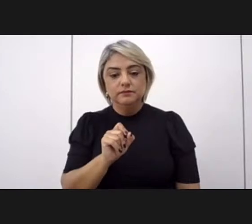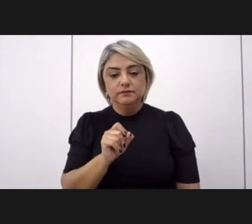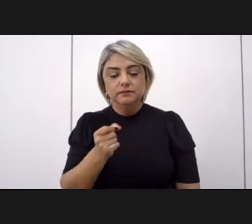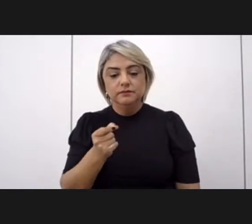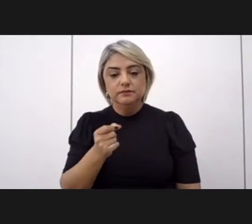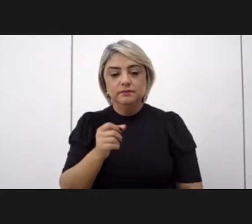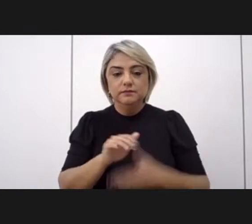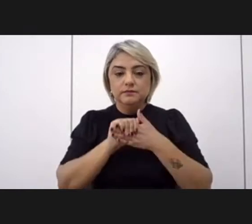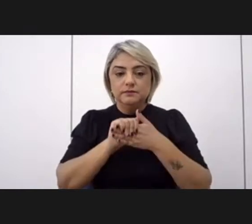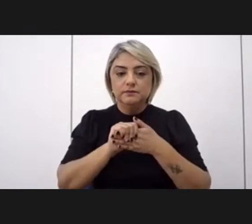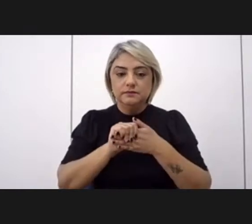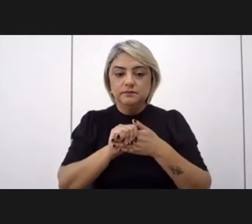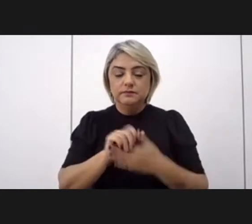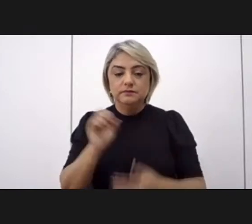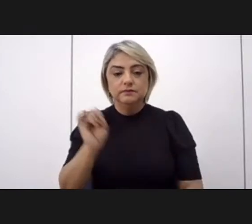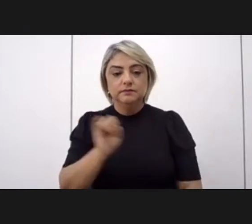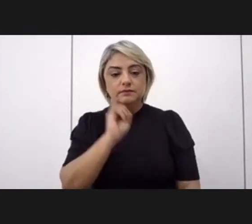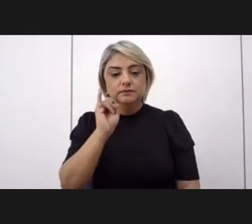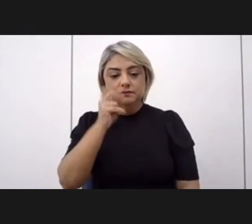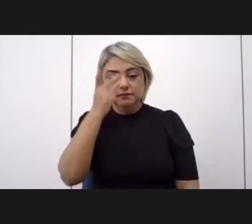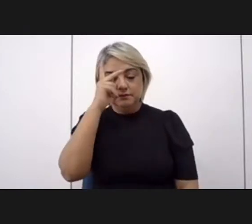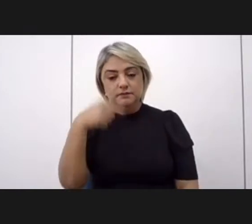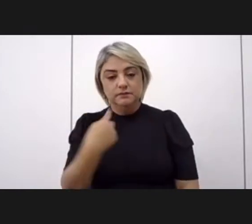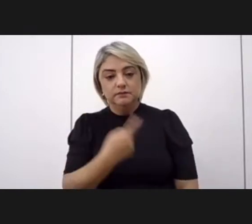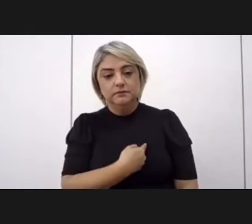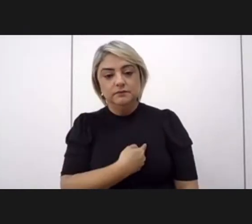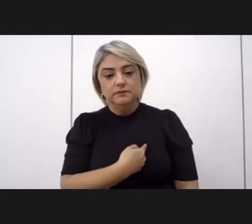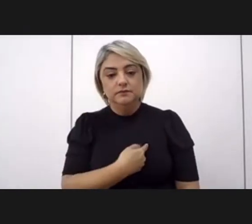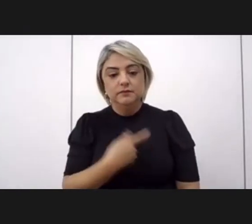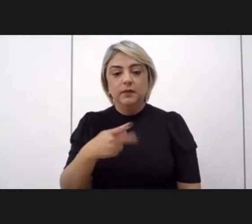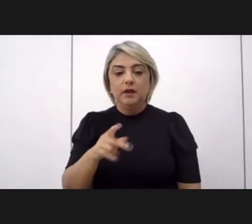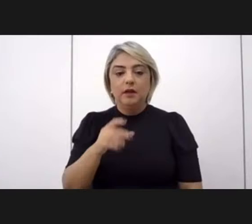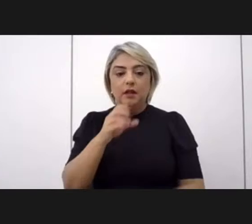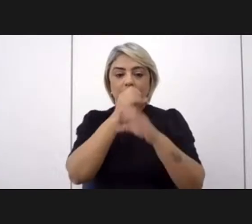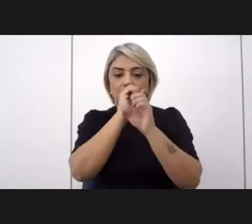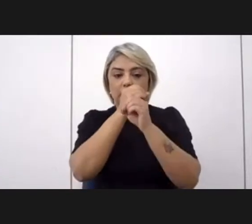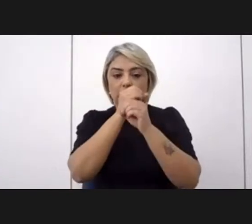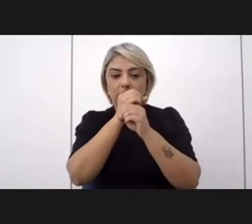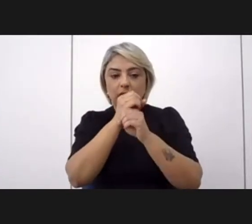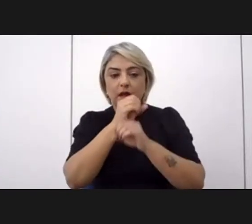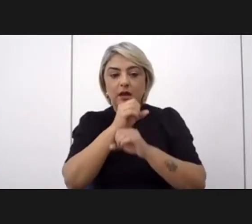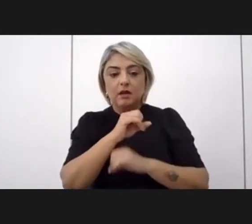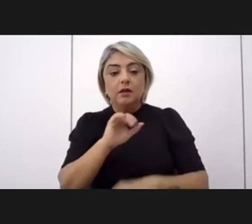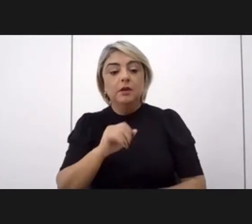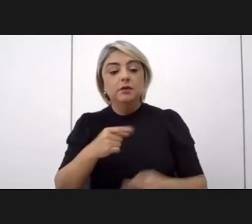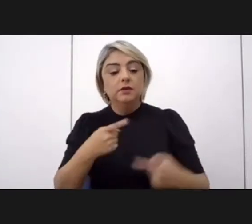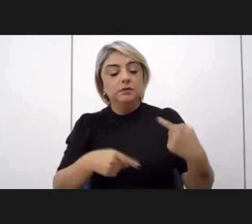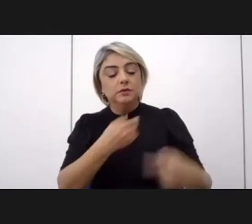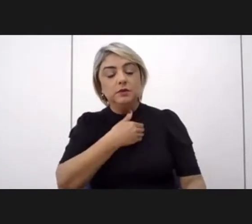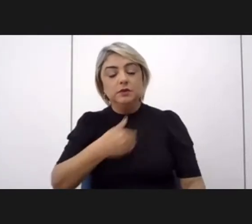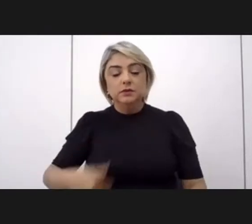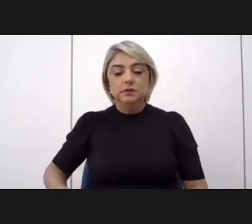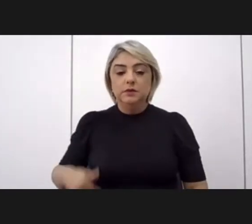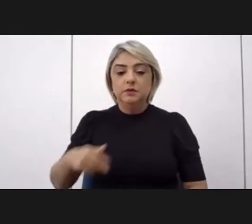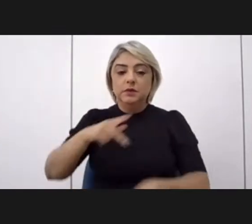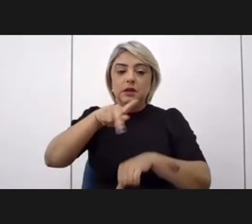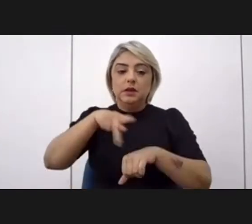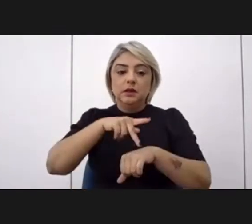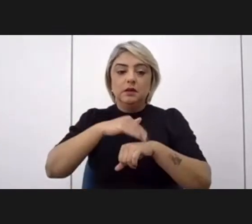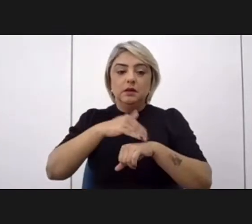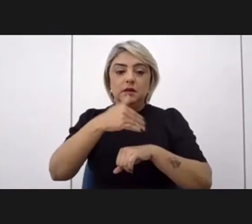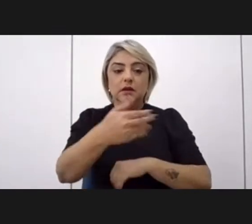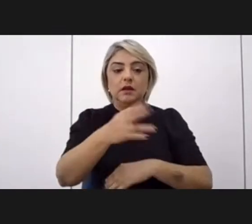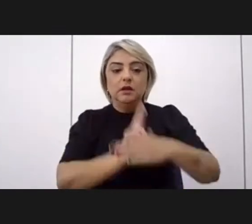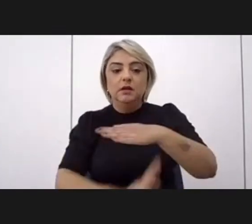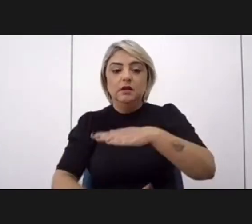us, for the Laboratory of International Public Policies at the Federal University of São Paulo. We